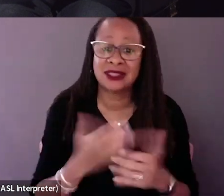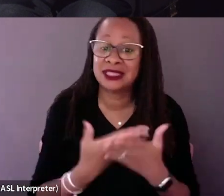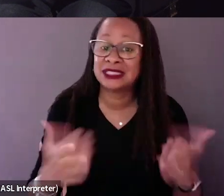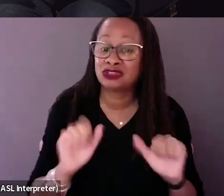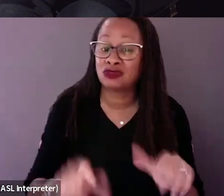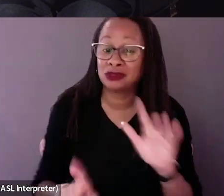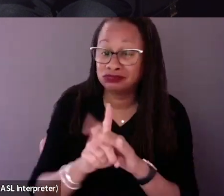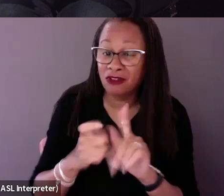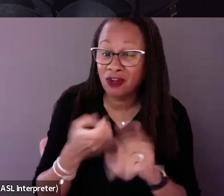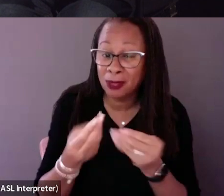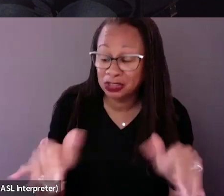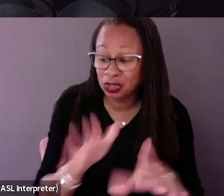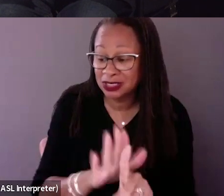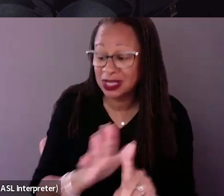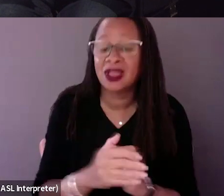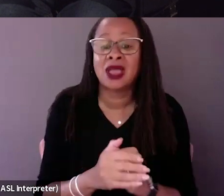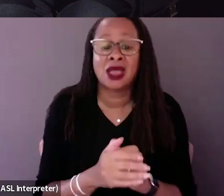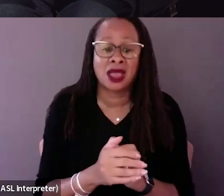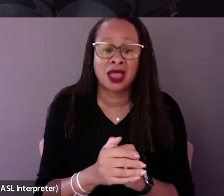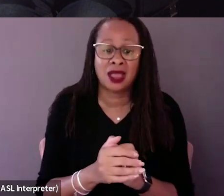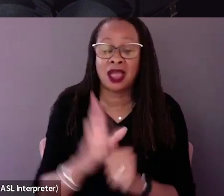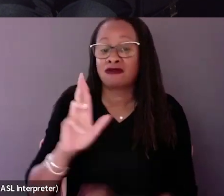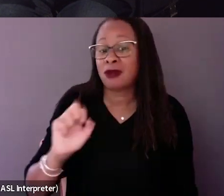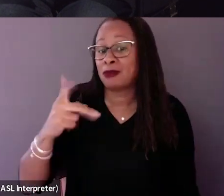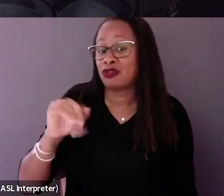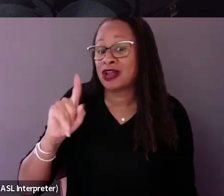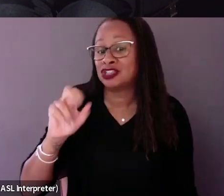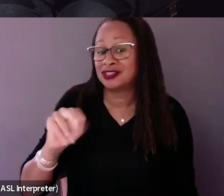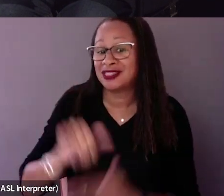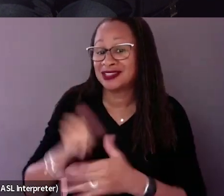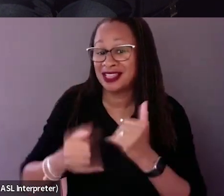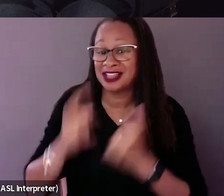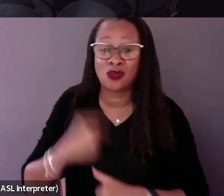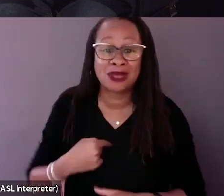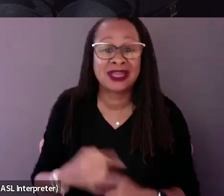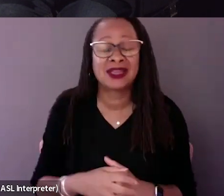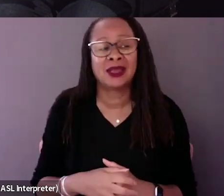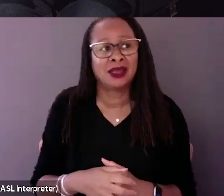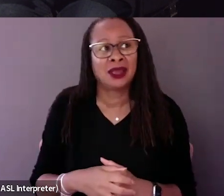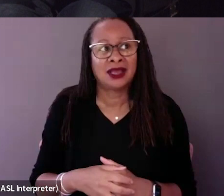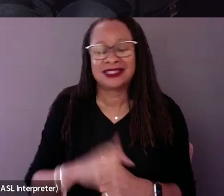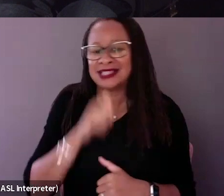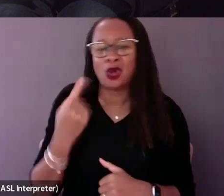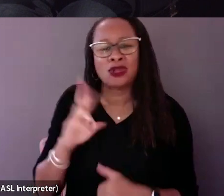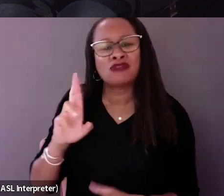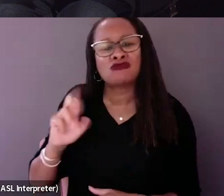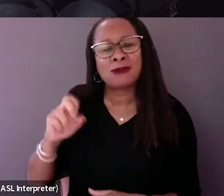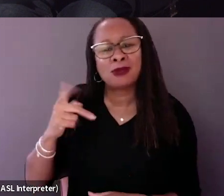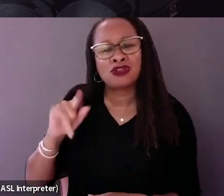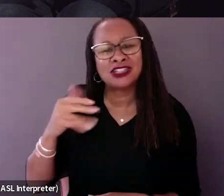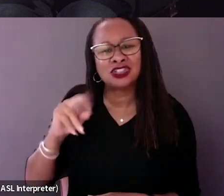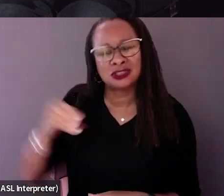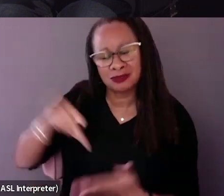came out of the material itself. And reparation as the last, for me, is not just reparations, what we're discussing, but also